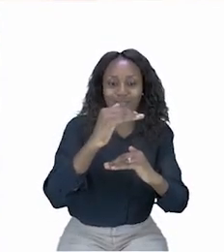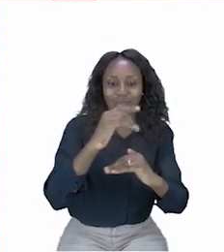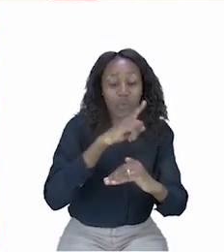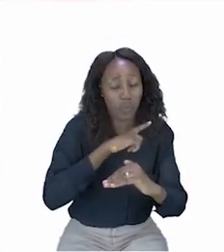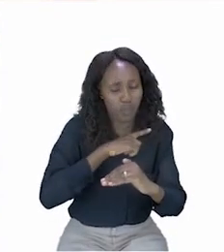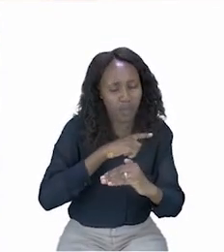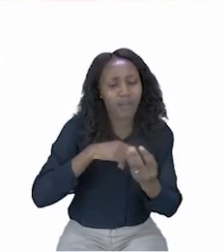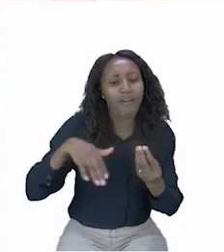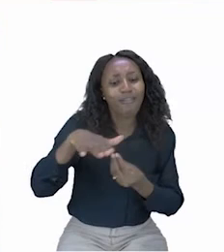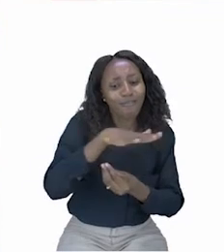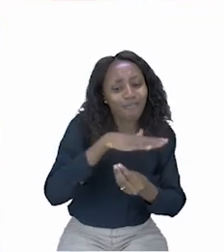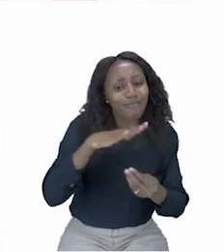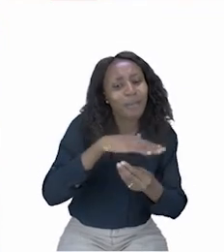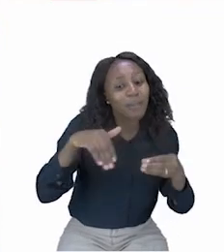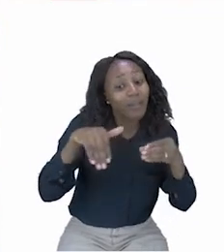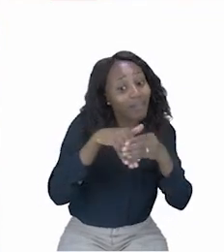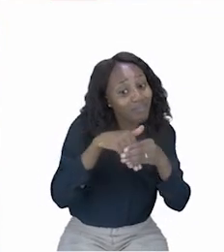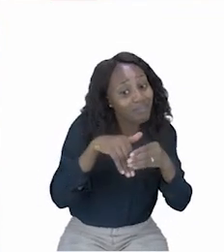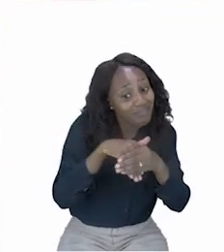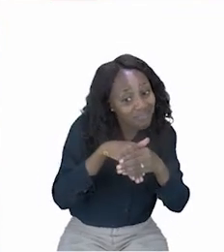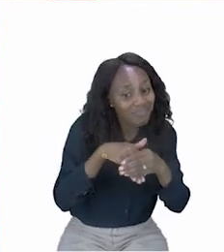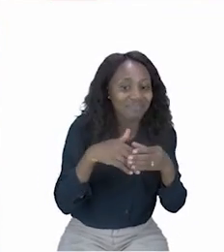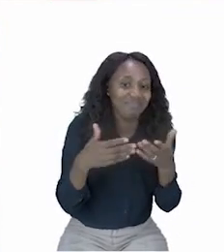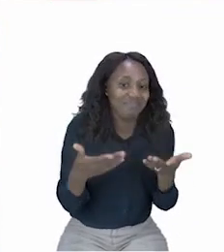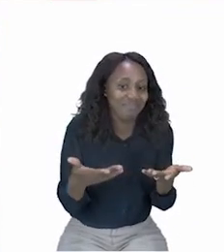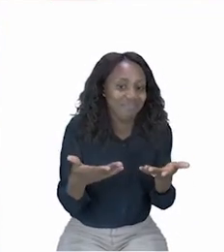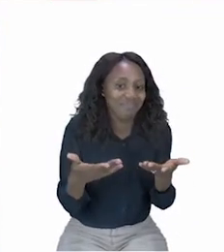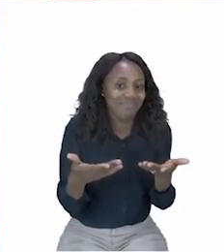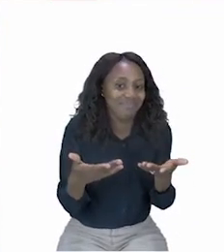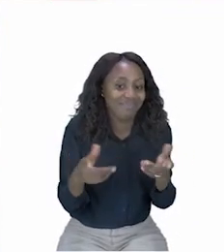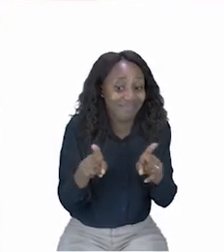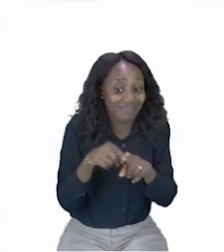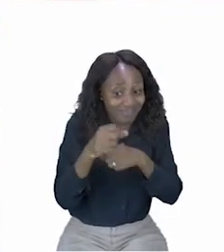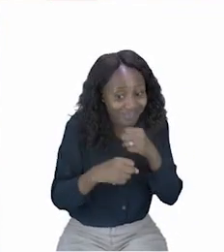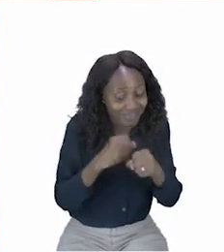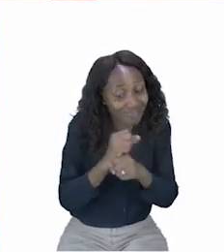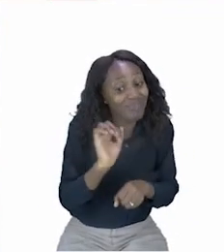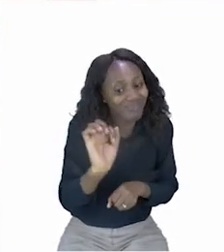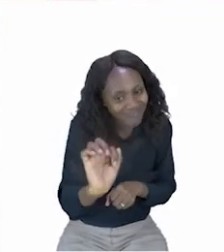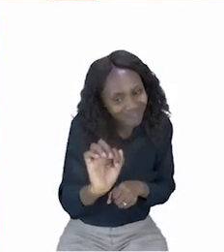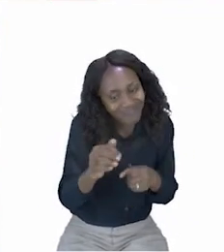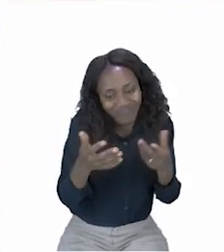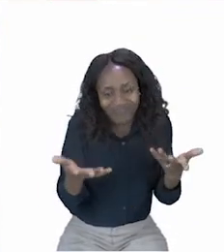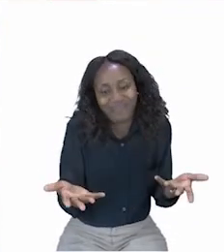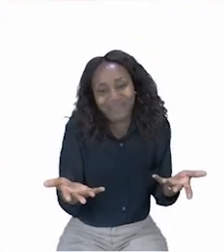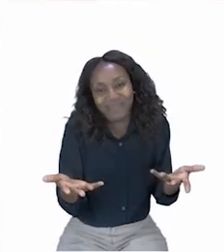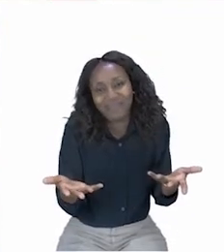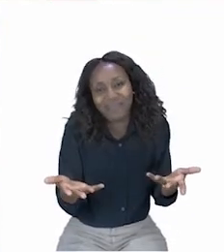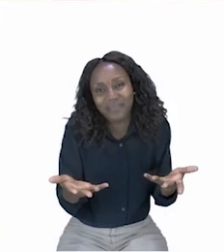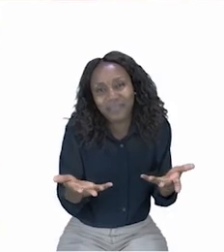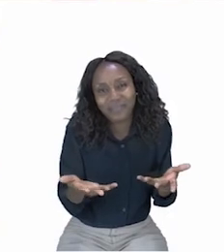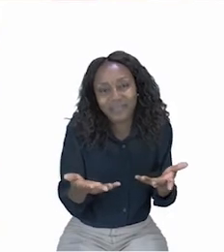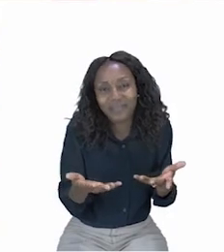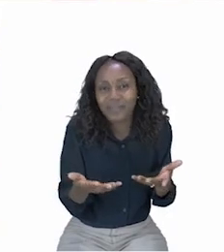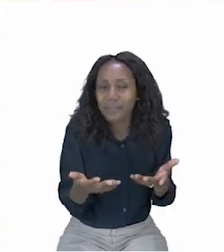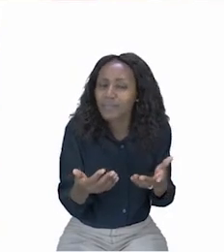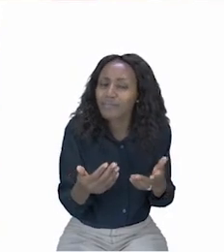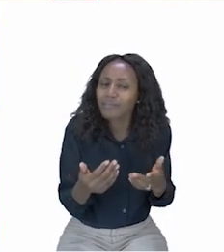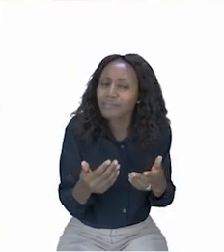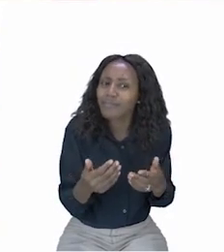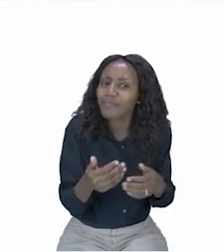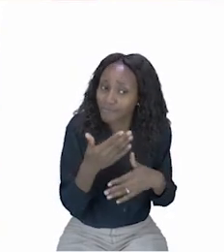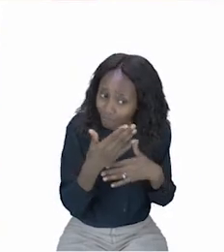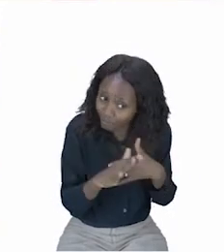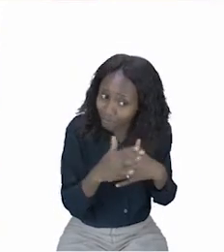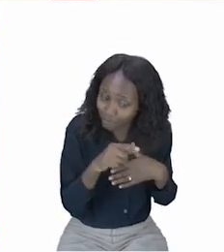the same age range as you. Then we are going to put,